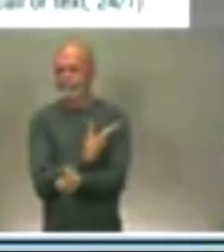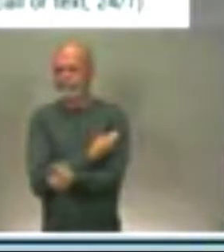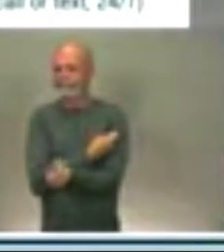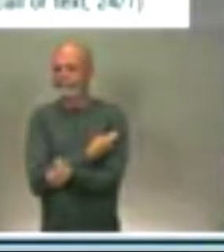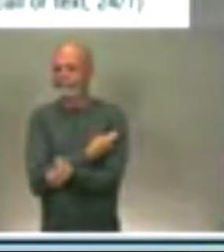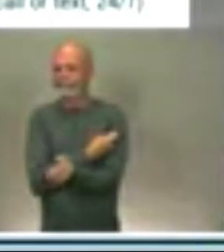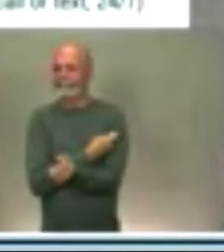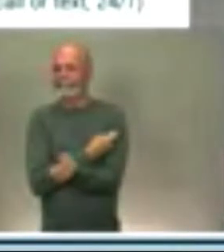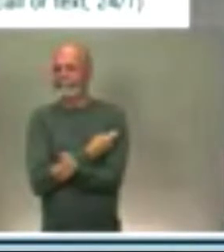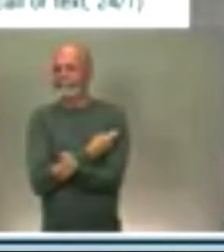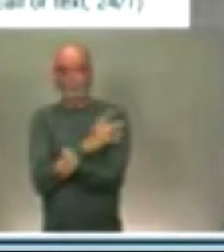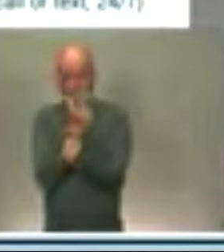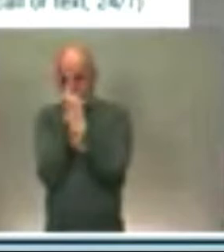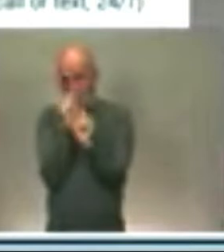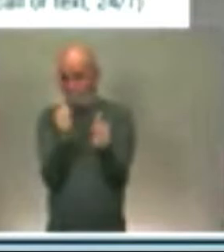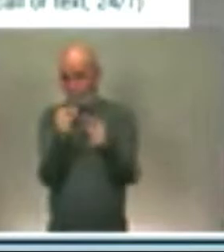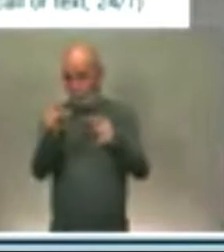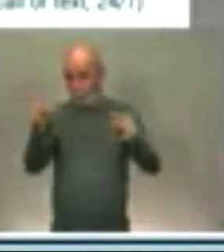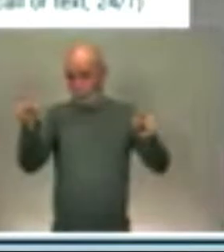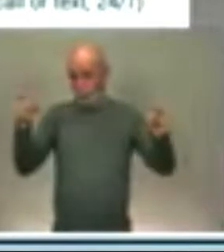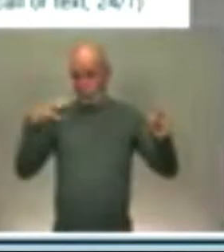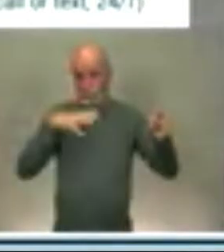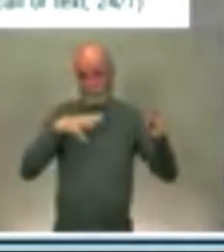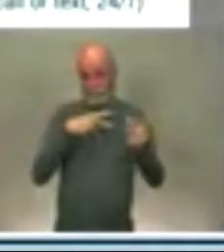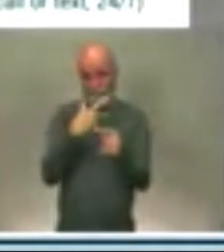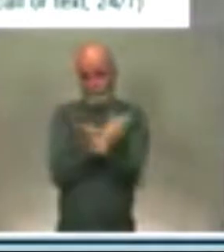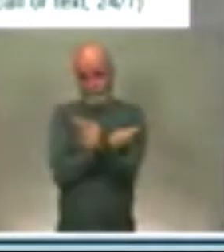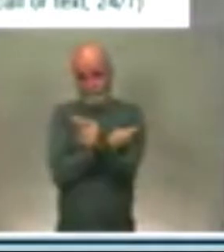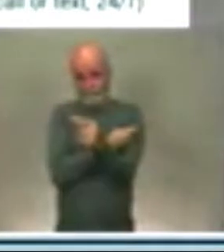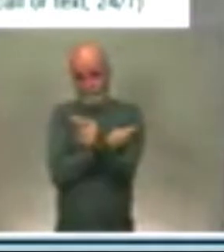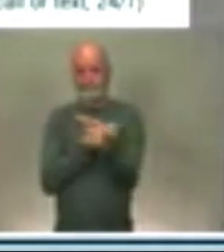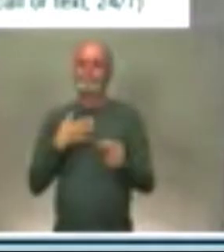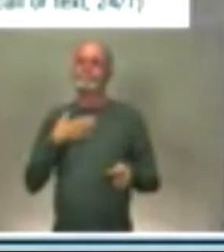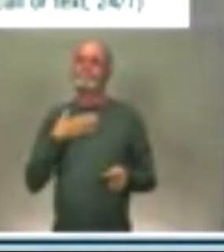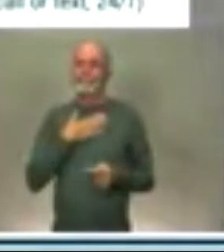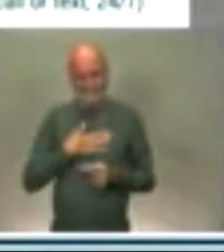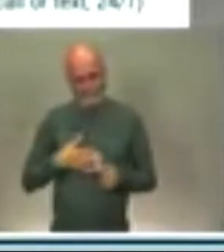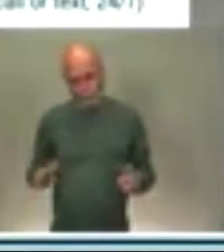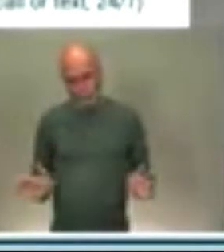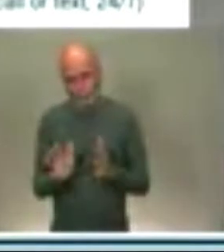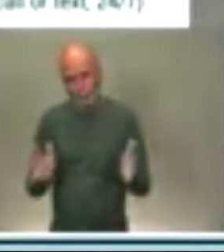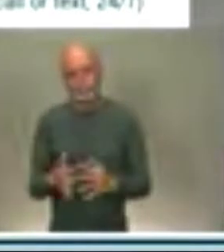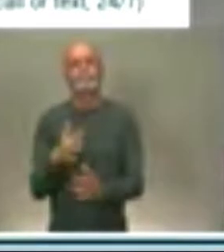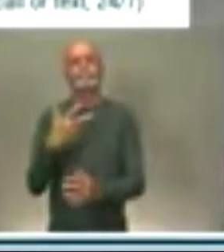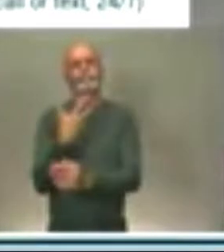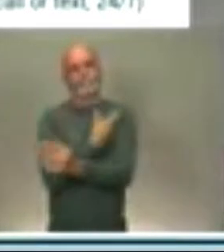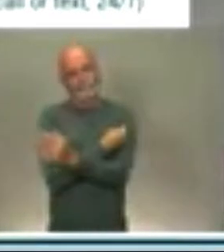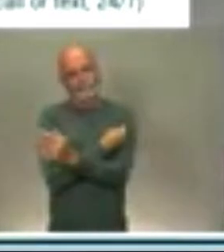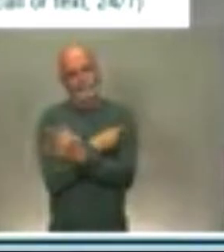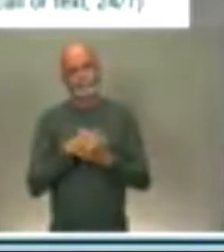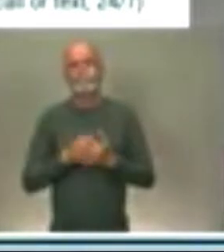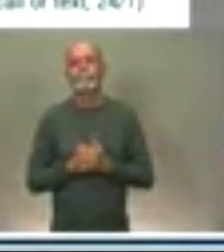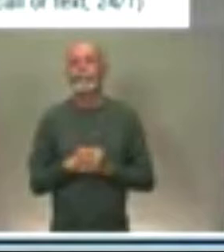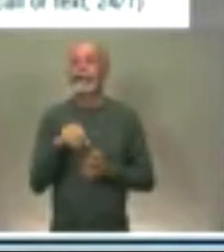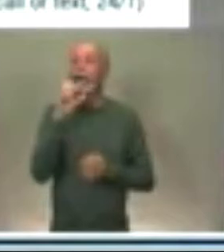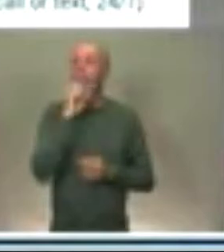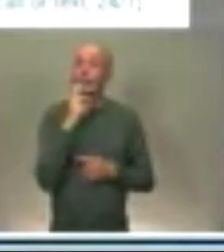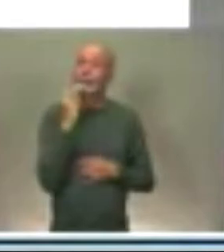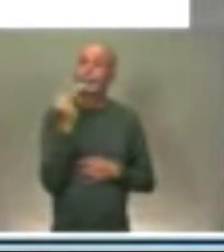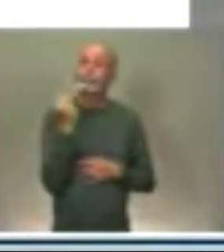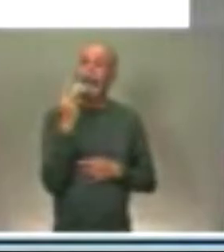us. So please get vaccinated, especially people who are aged 12 to